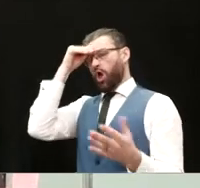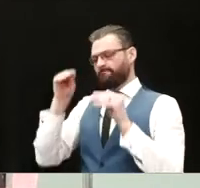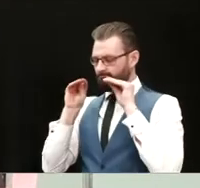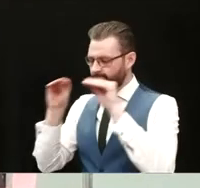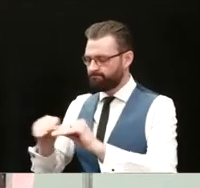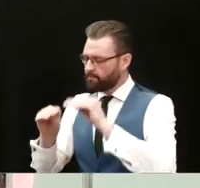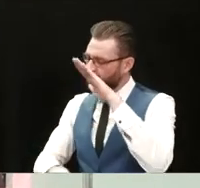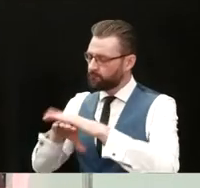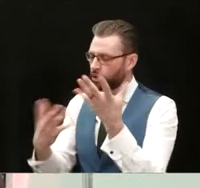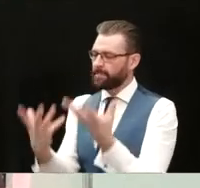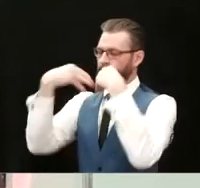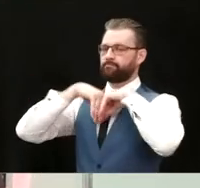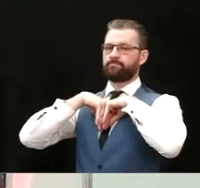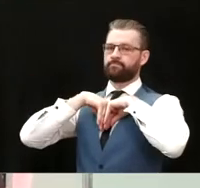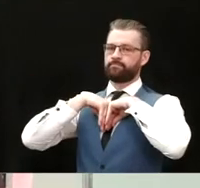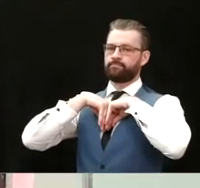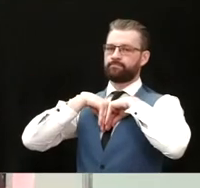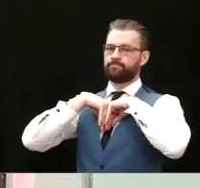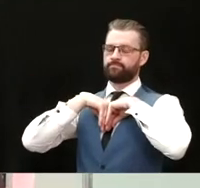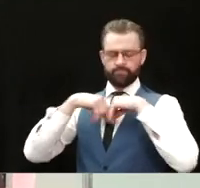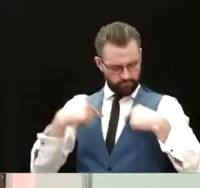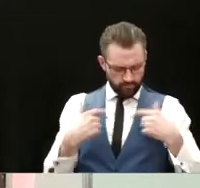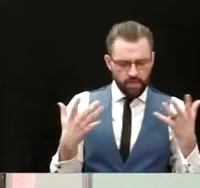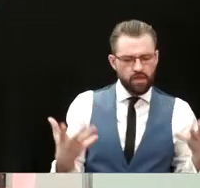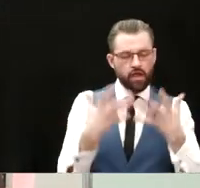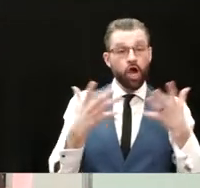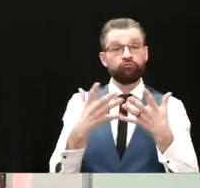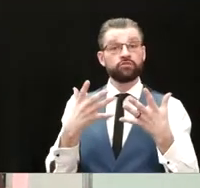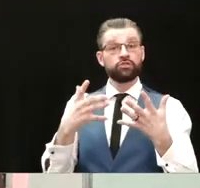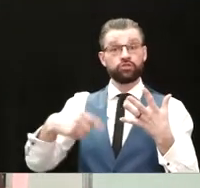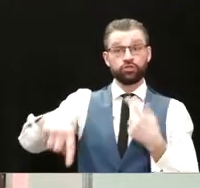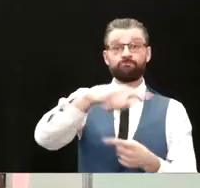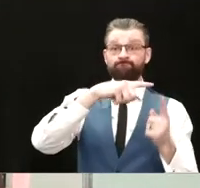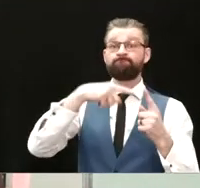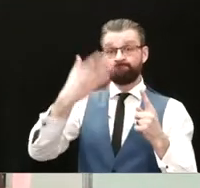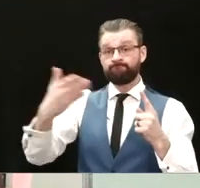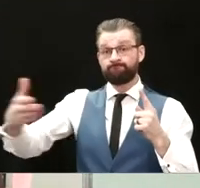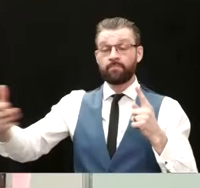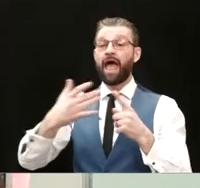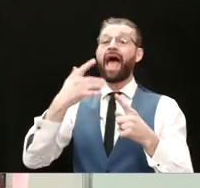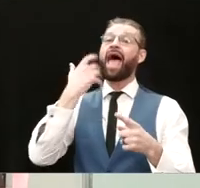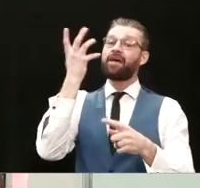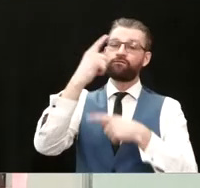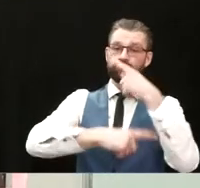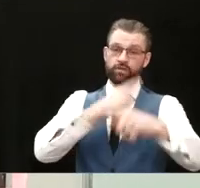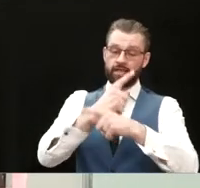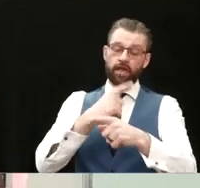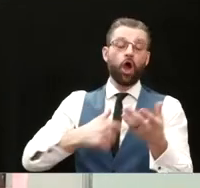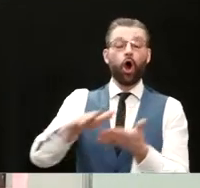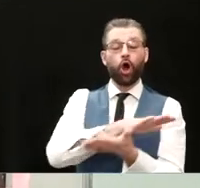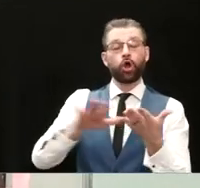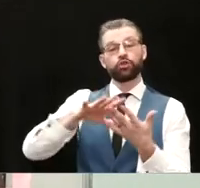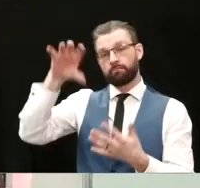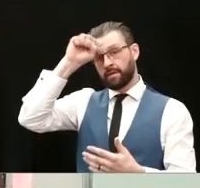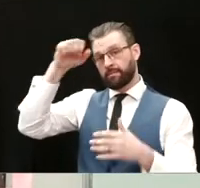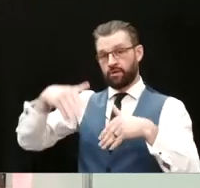fully learned. We will continue to encourage Holocaust remembrance by holding an annual UK Holocaust Memorial